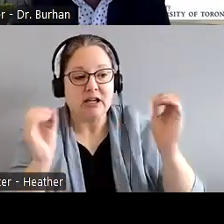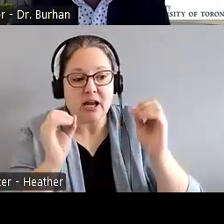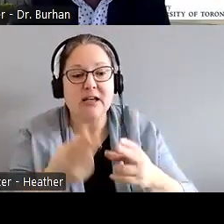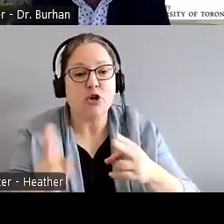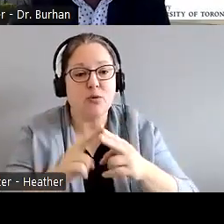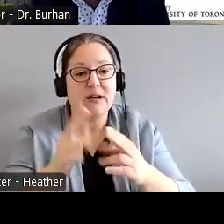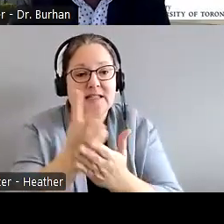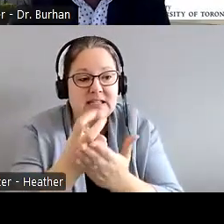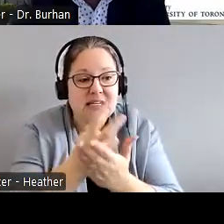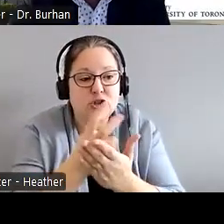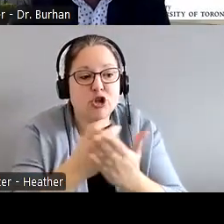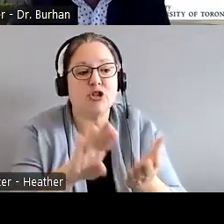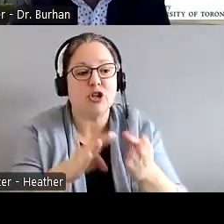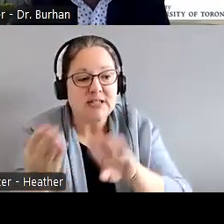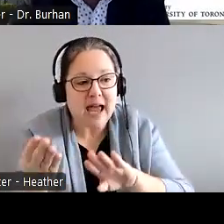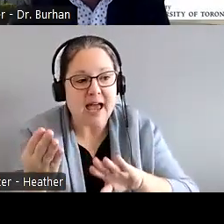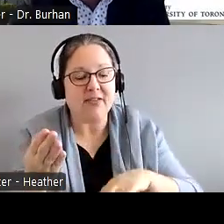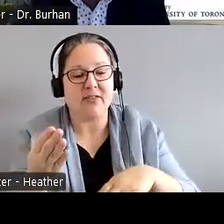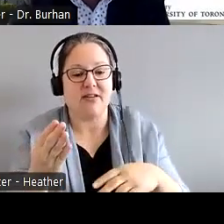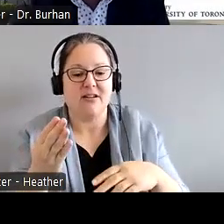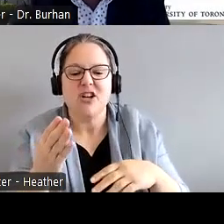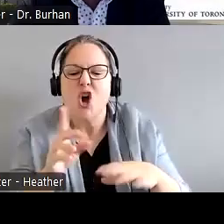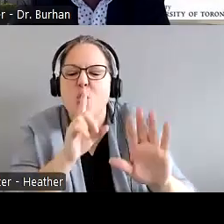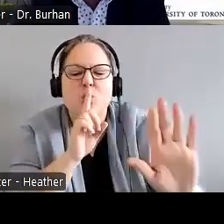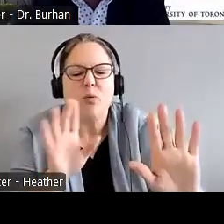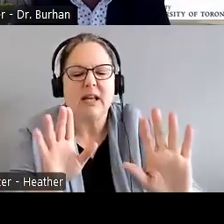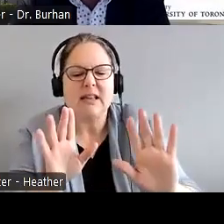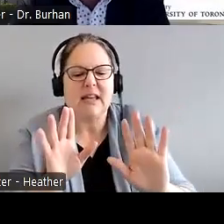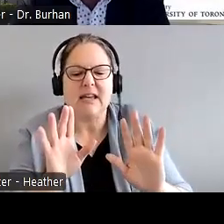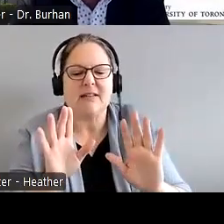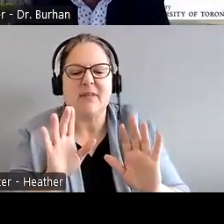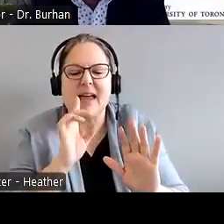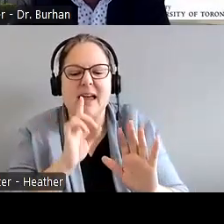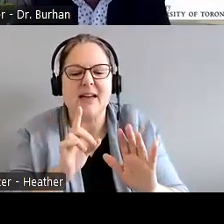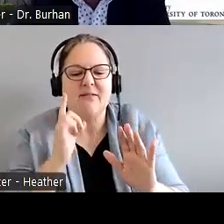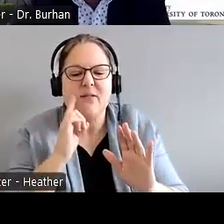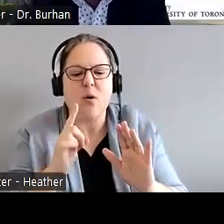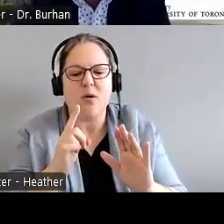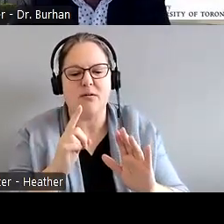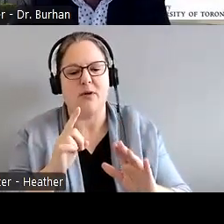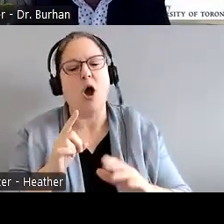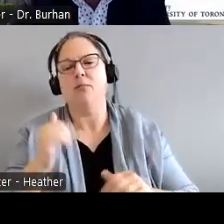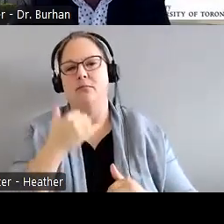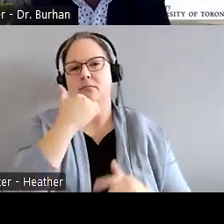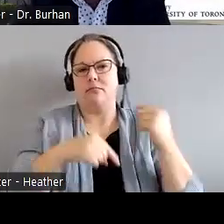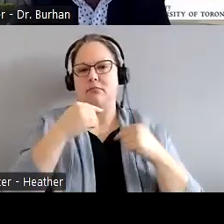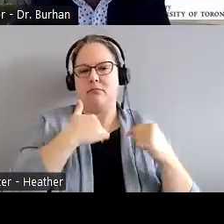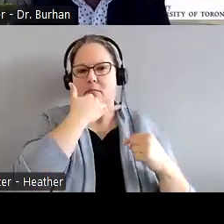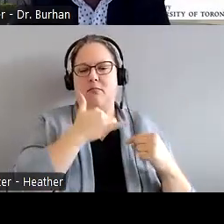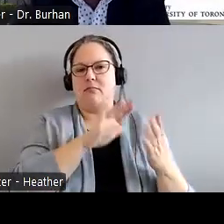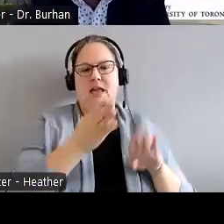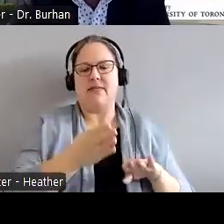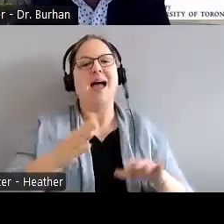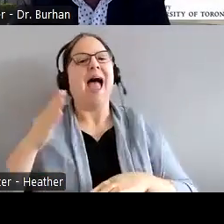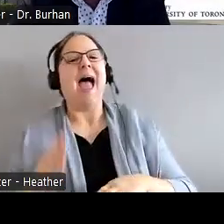adverse events. The adverse events were quite mild and self-limiting. So it's a promising tool, and it does